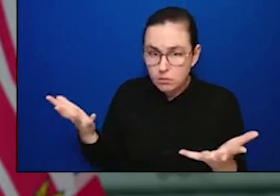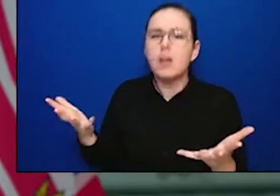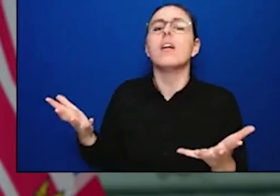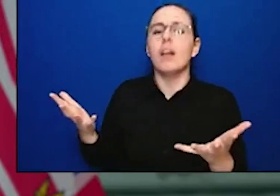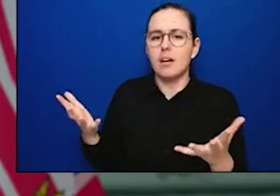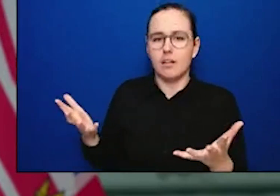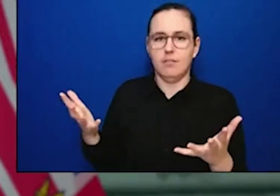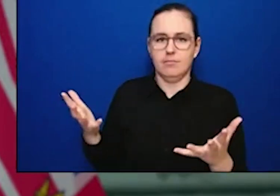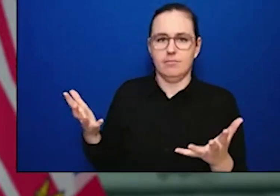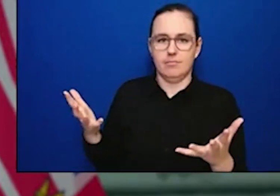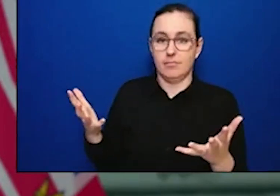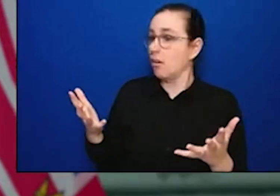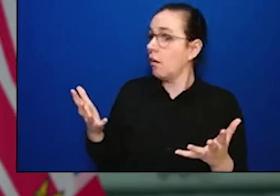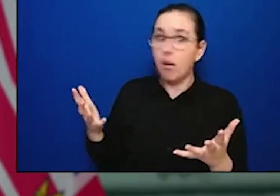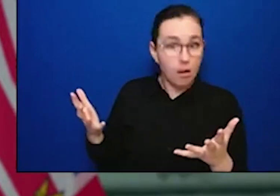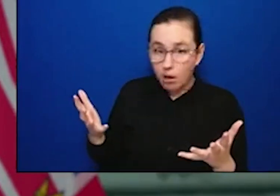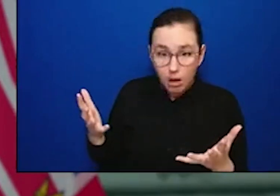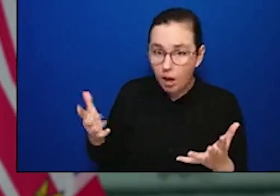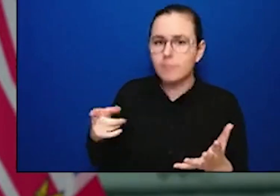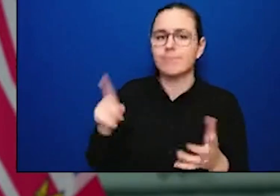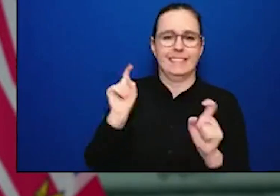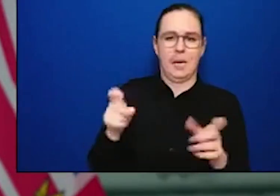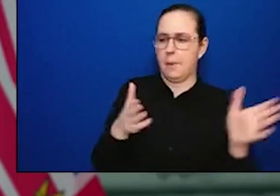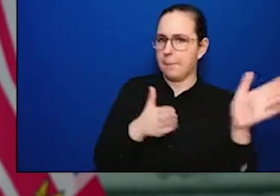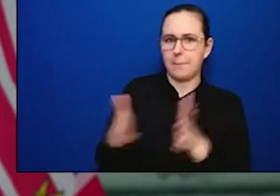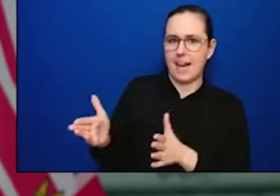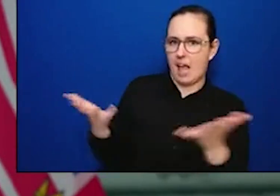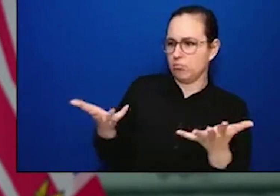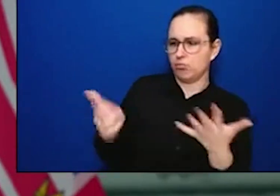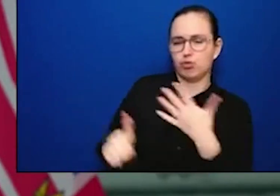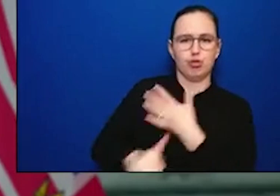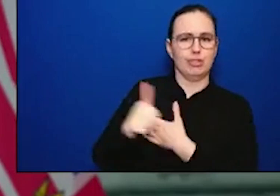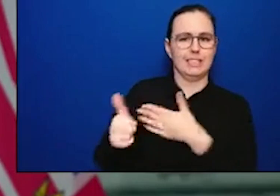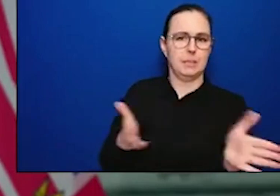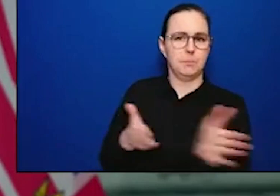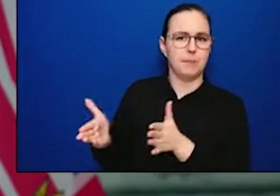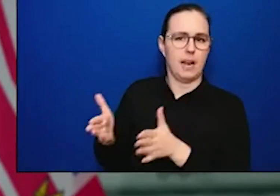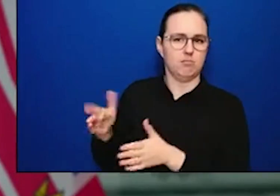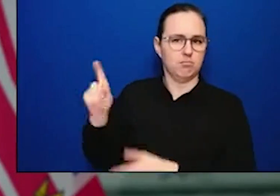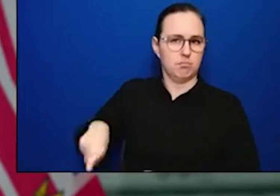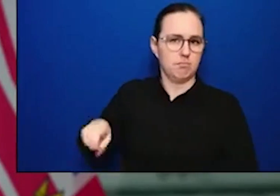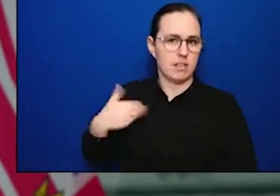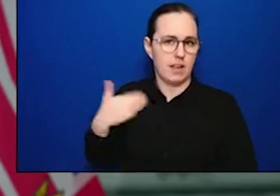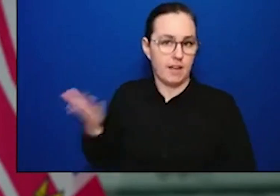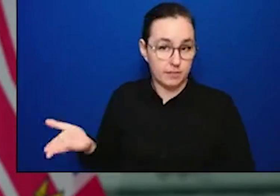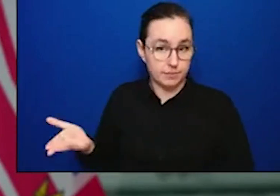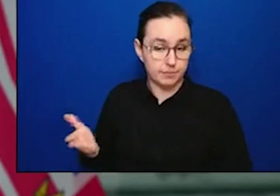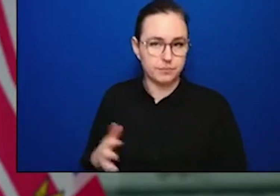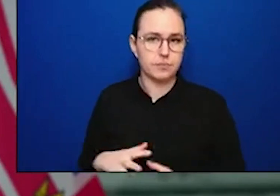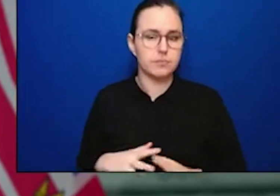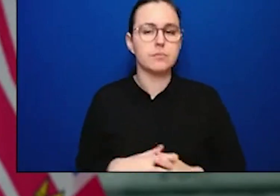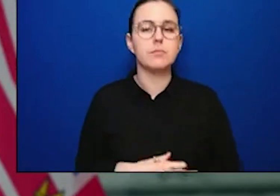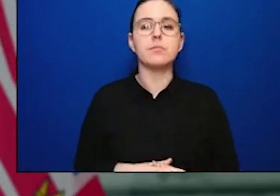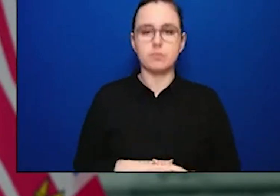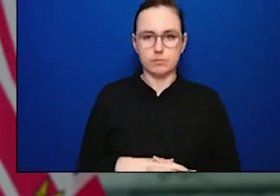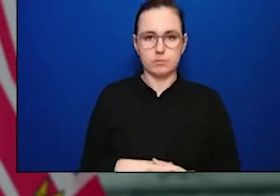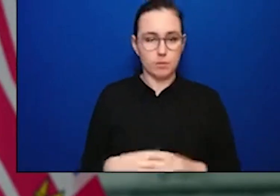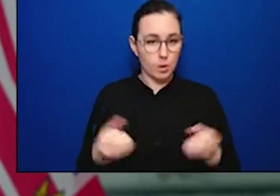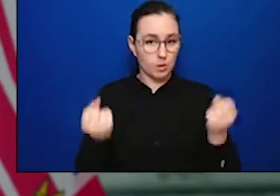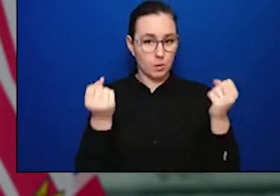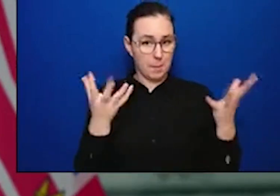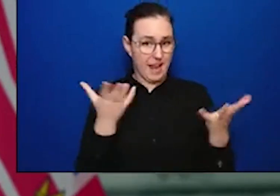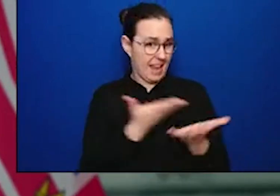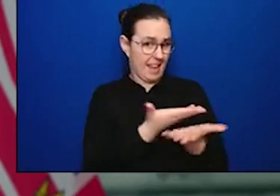getting infected with Omicron, it does significantly reduce the likelihood that we're going to have severe illness and be off